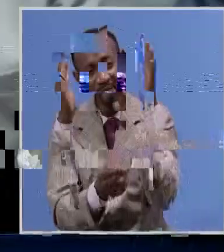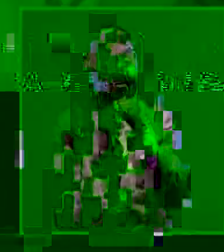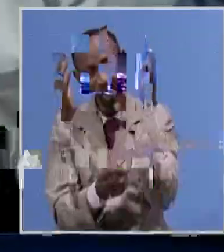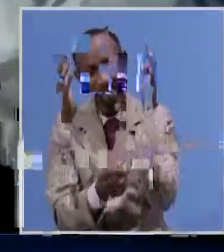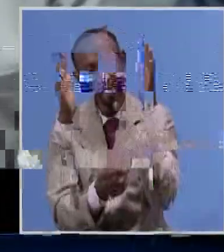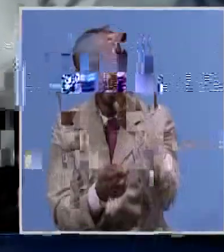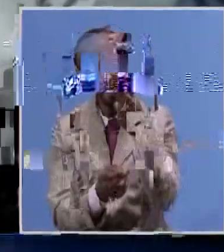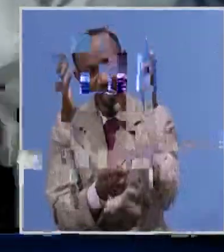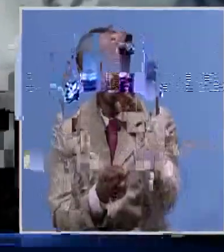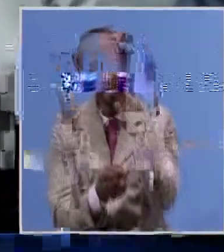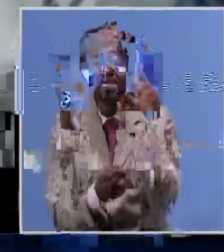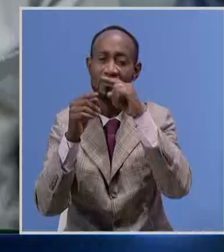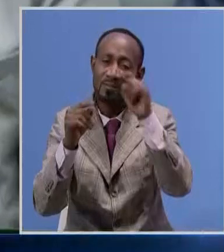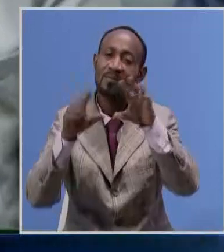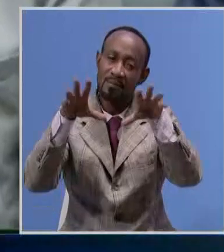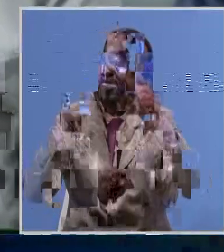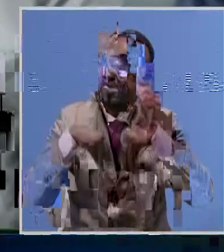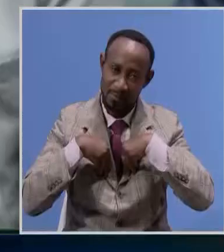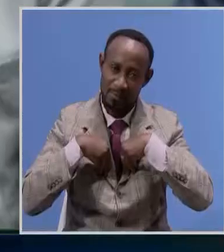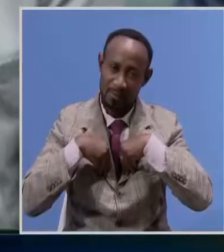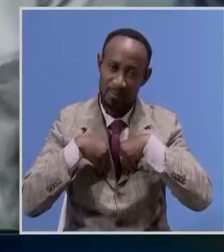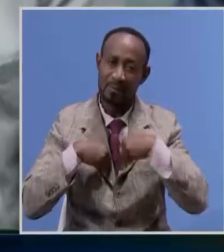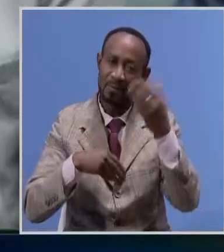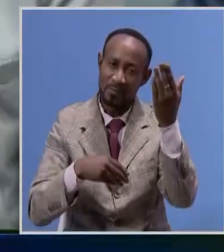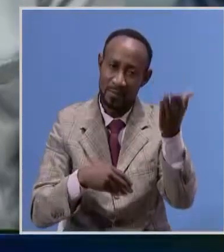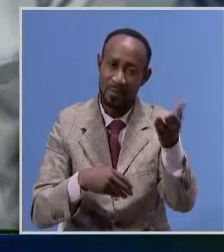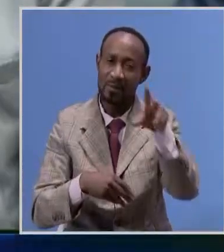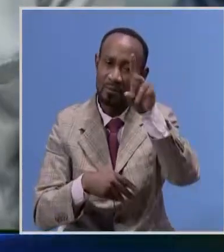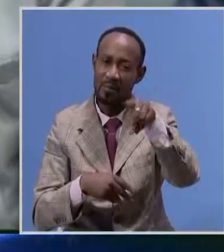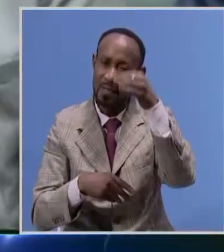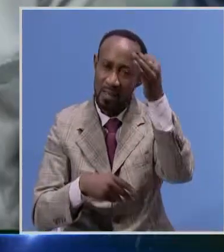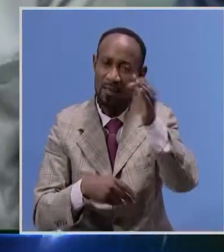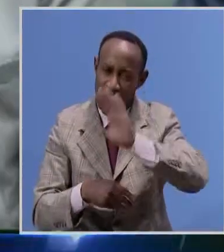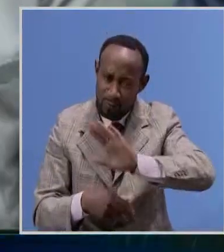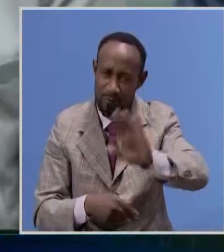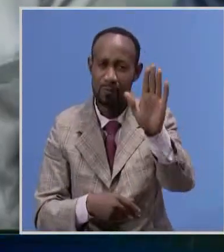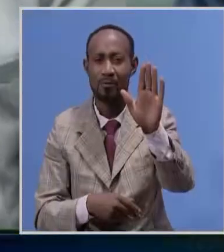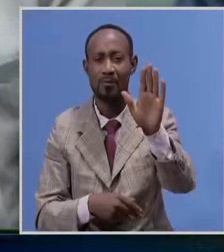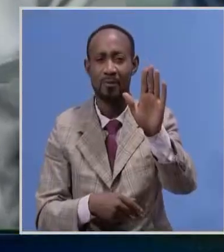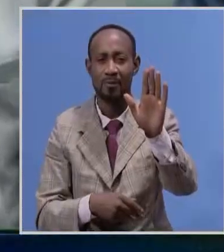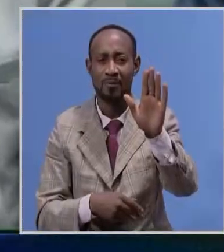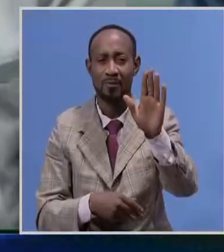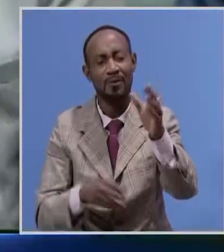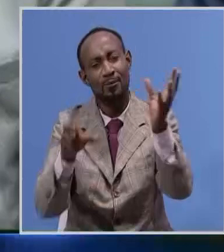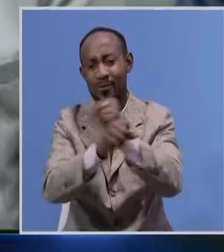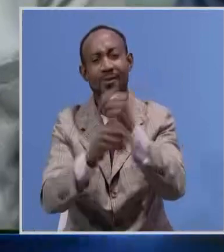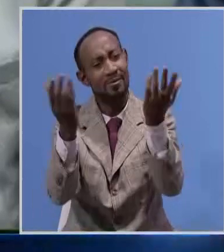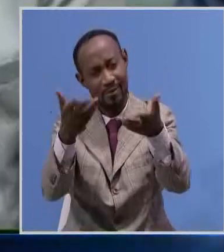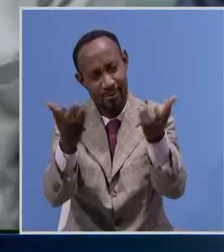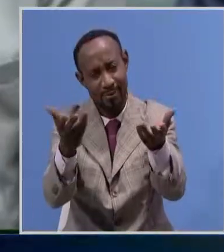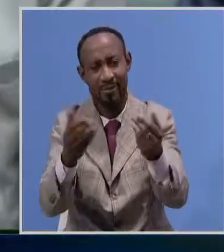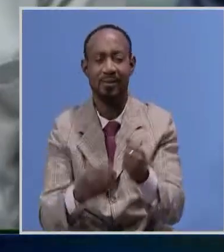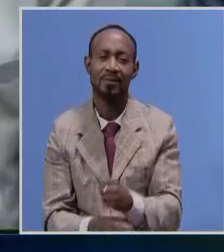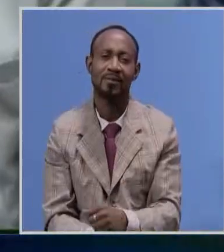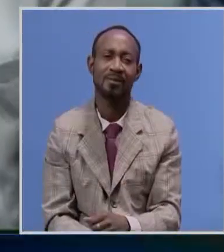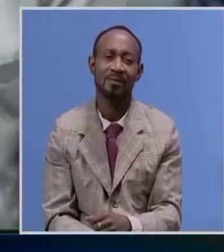have to admit that that was PF held. So that is not a winning.